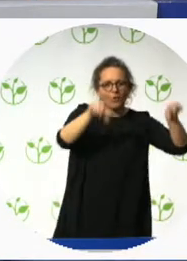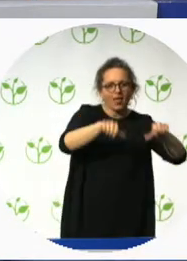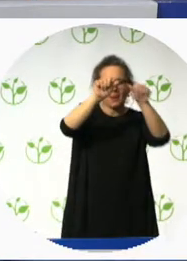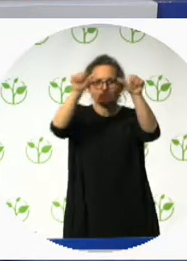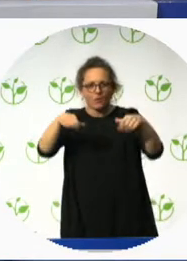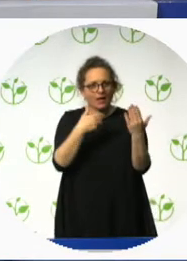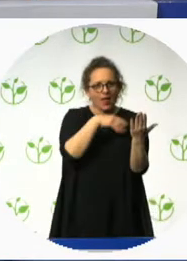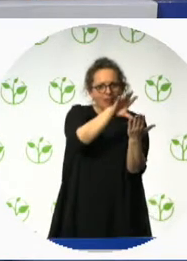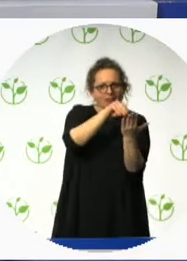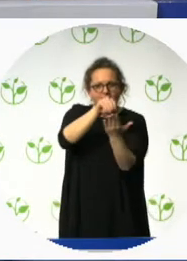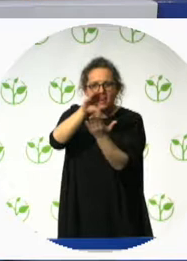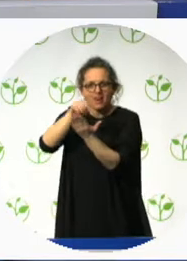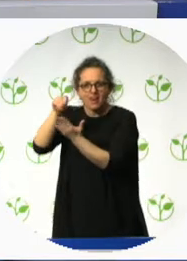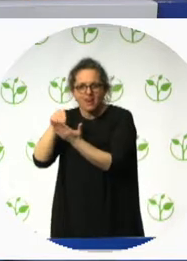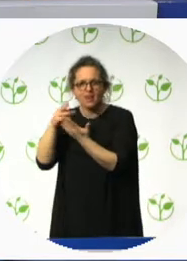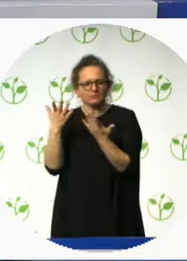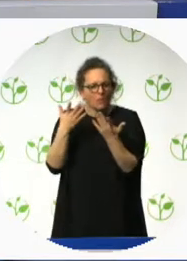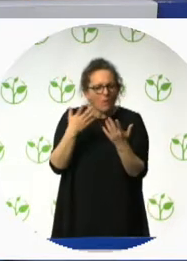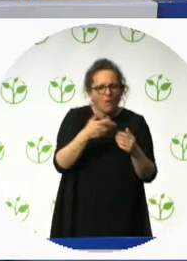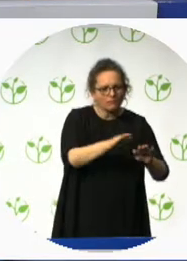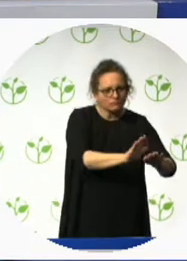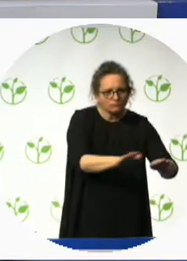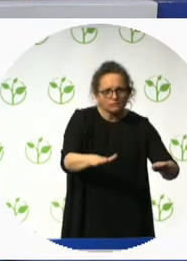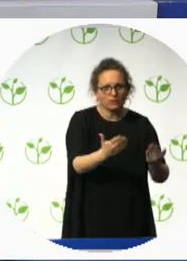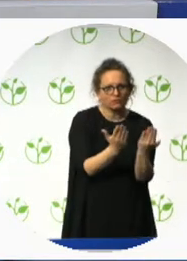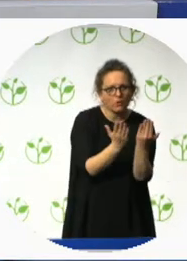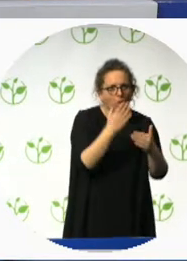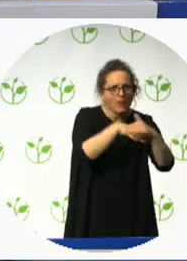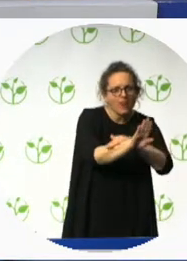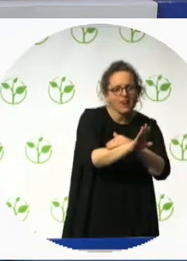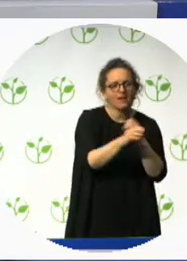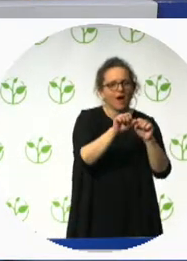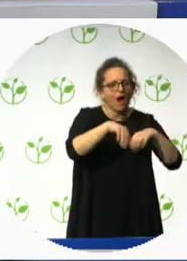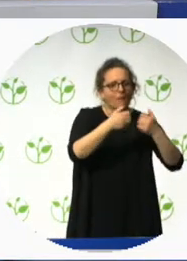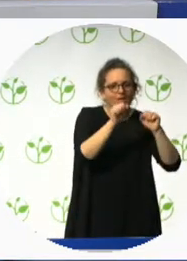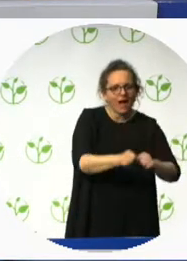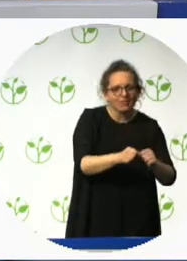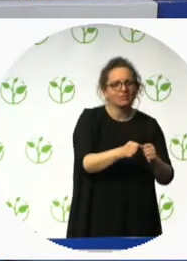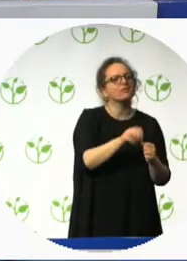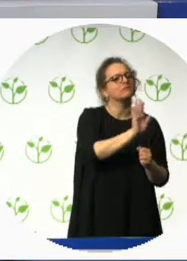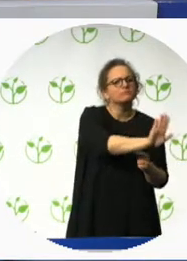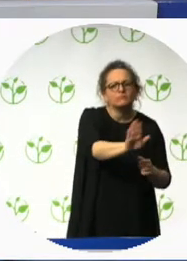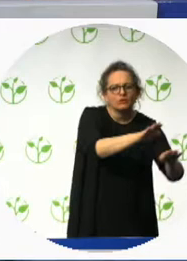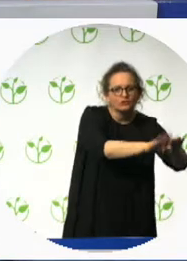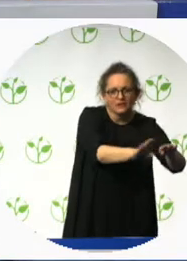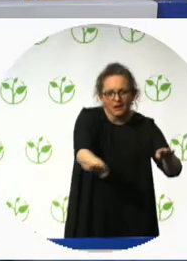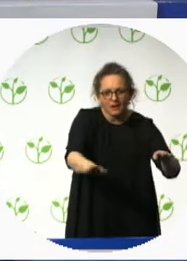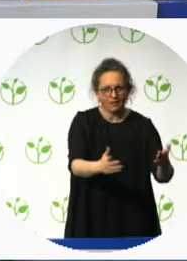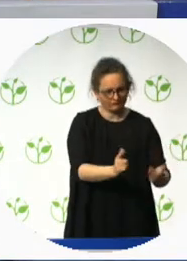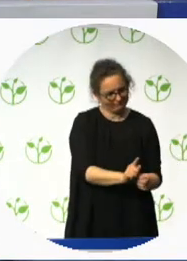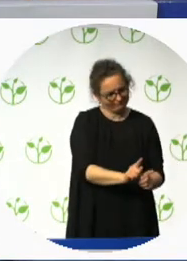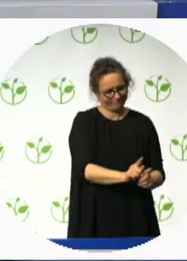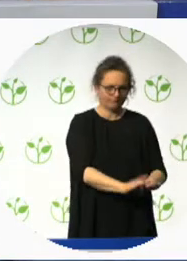pupils that they can build up their CV for their own and how to make it, and we give them tips and to make